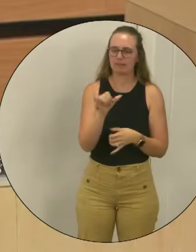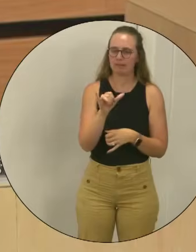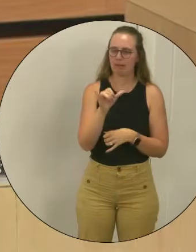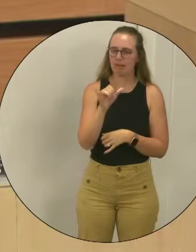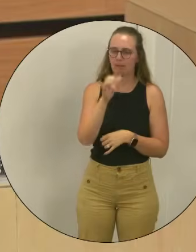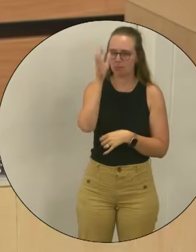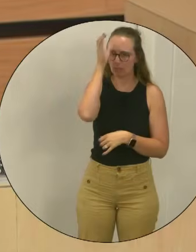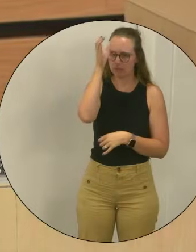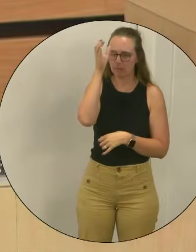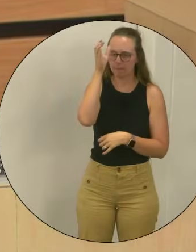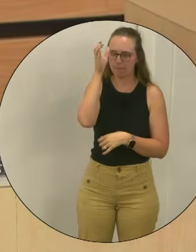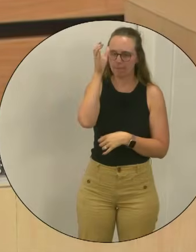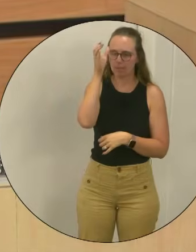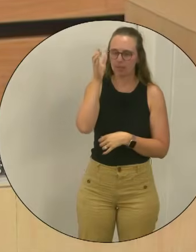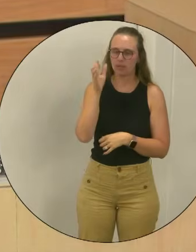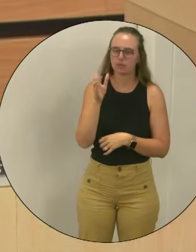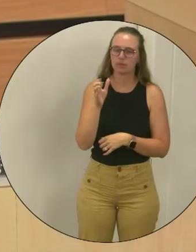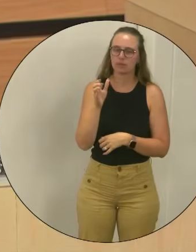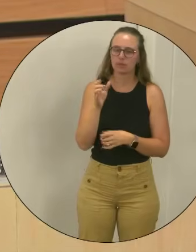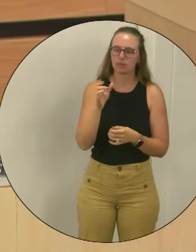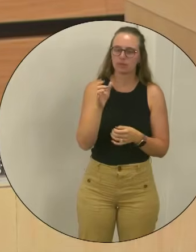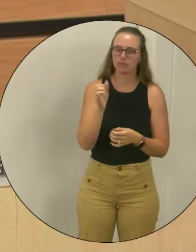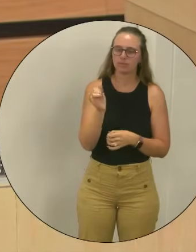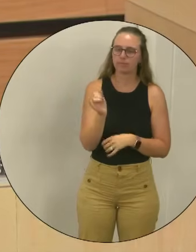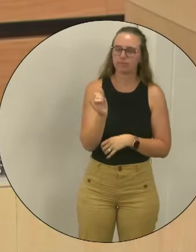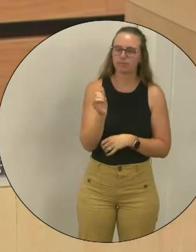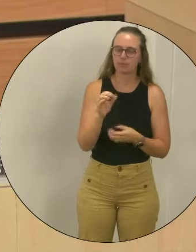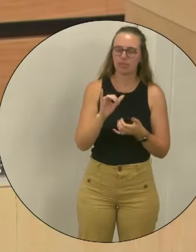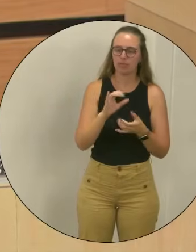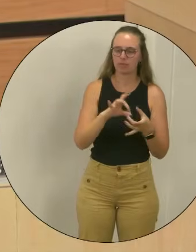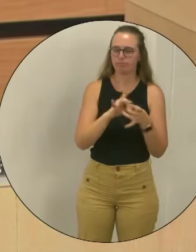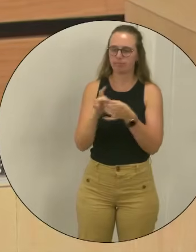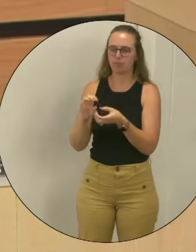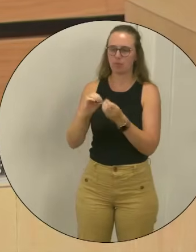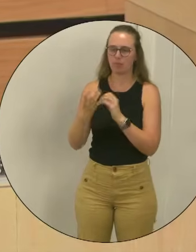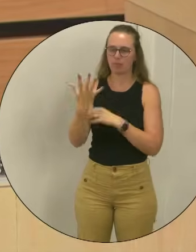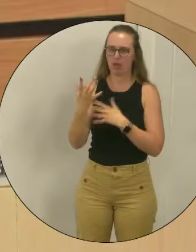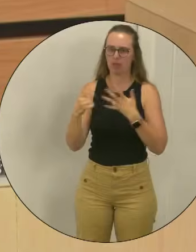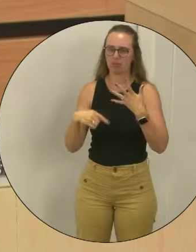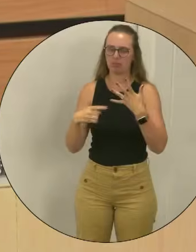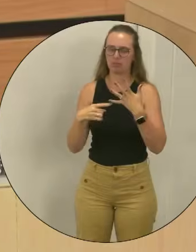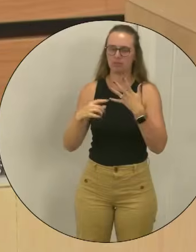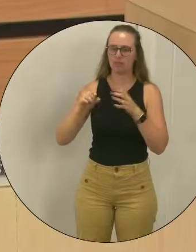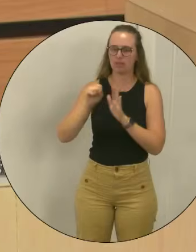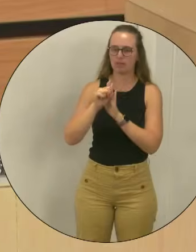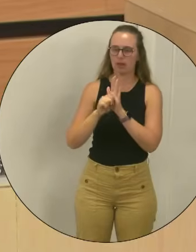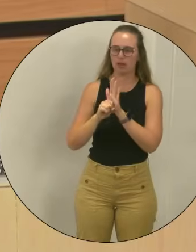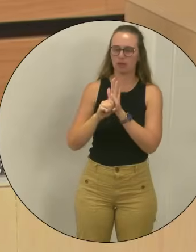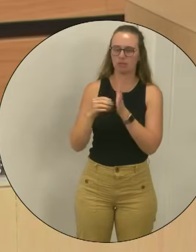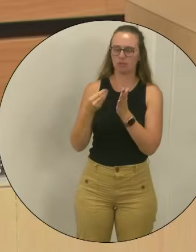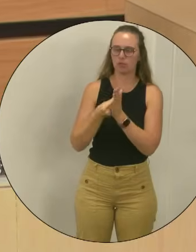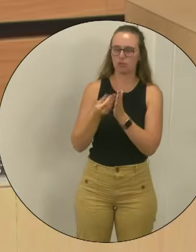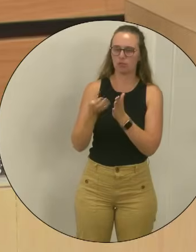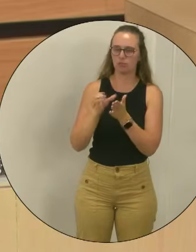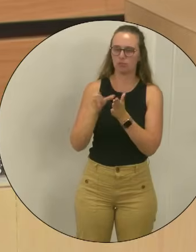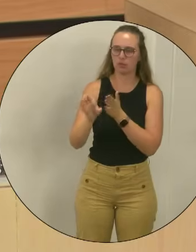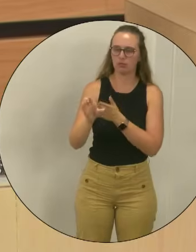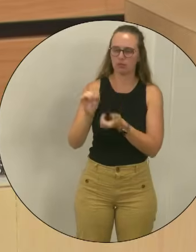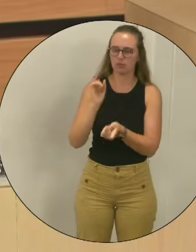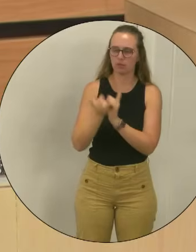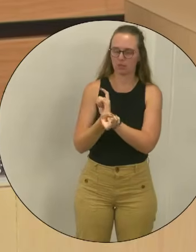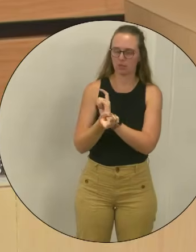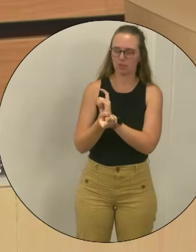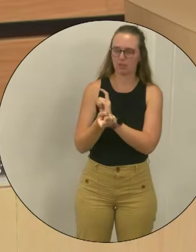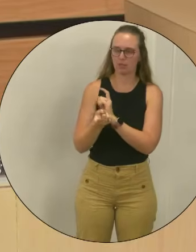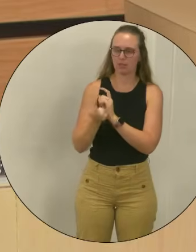concept as far as like on our number 5 that you brought to us, the state budget process updates that'd be under the